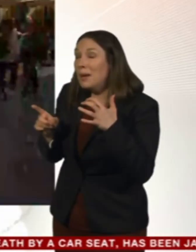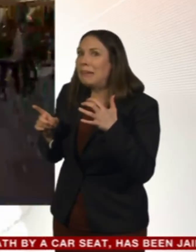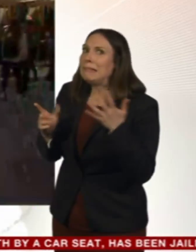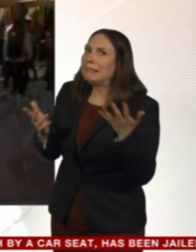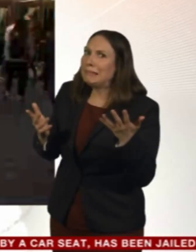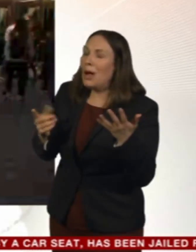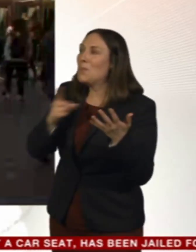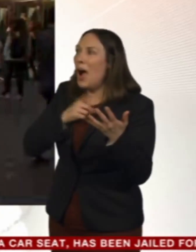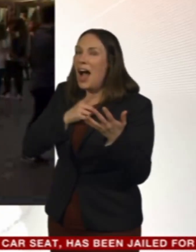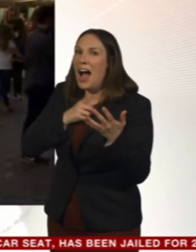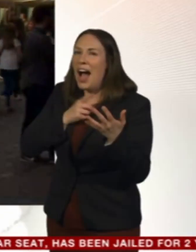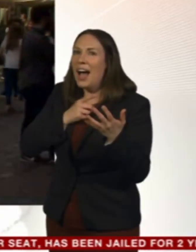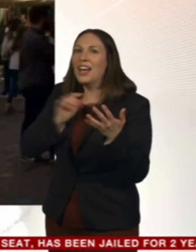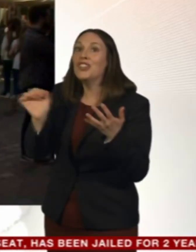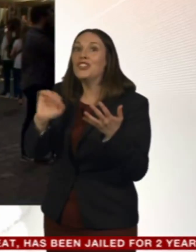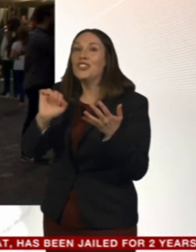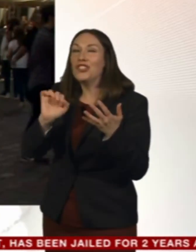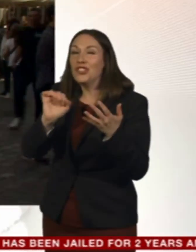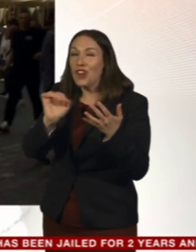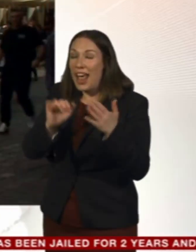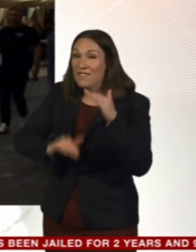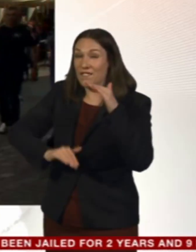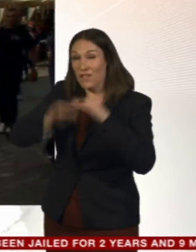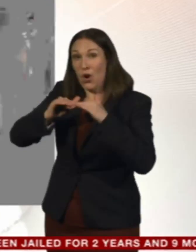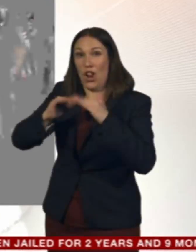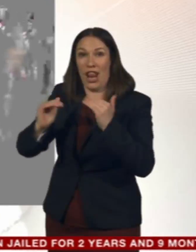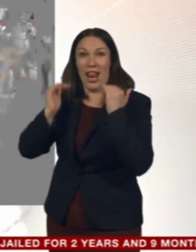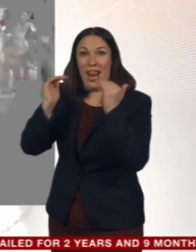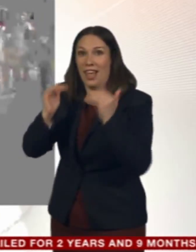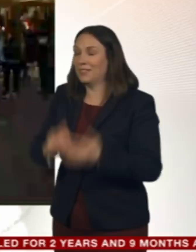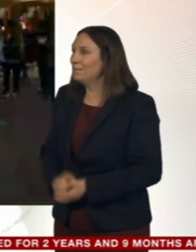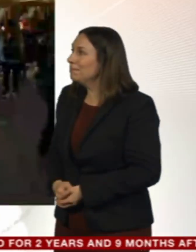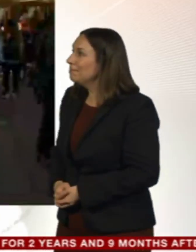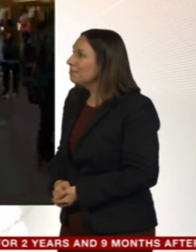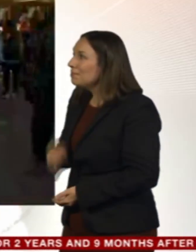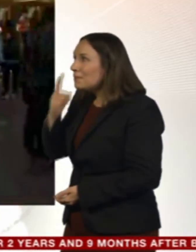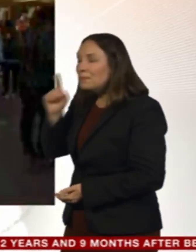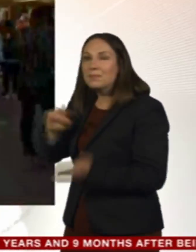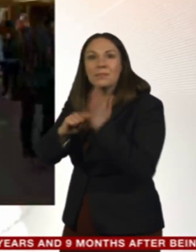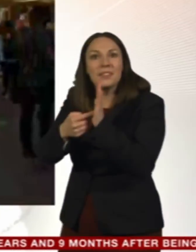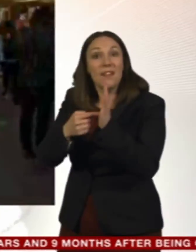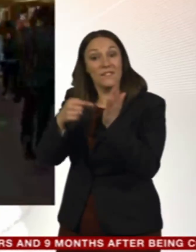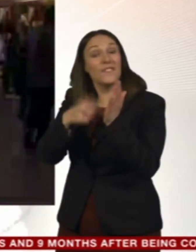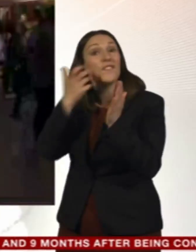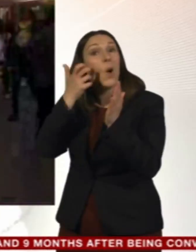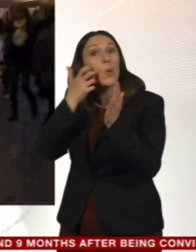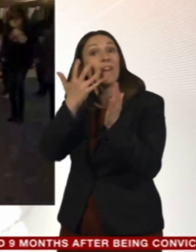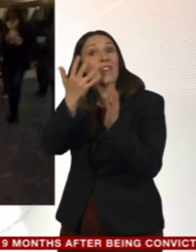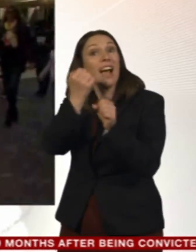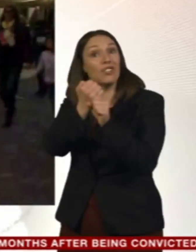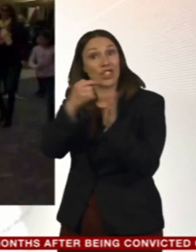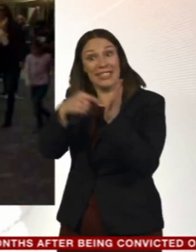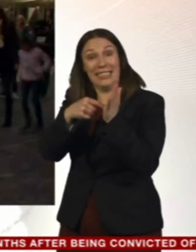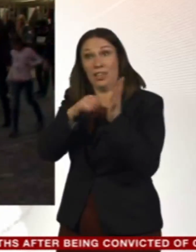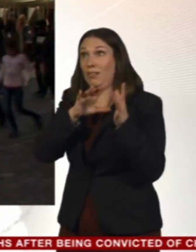Rory's report, the coverage is still at the moment a little bit patchy. Just to demonstrate, this is a 5G enabled phone. It's connected to the EE network here in the